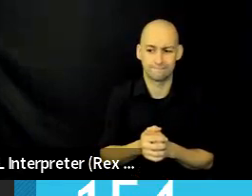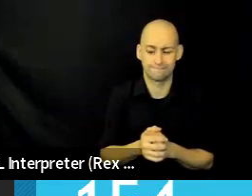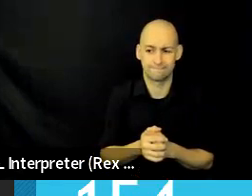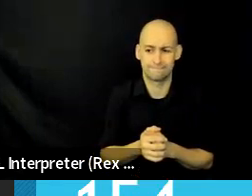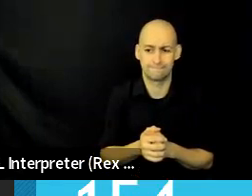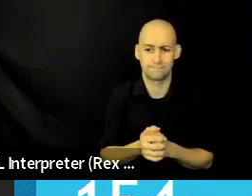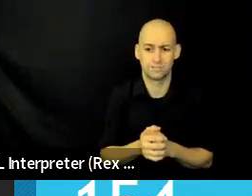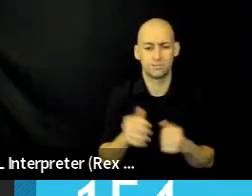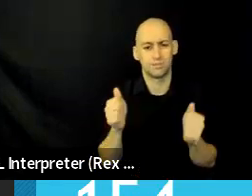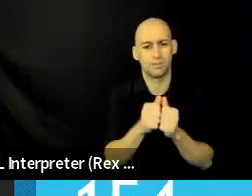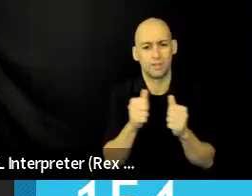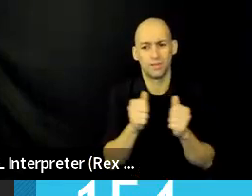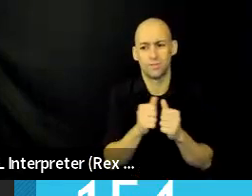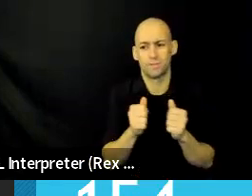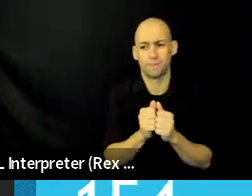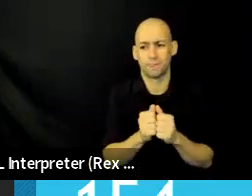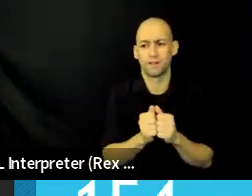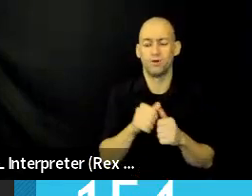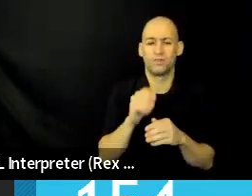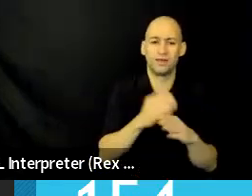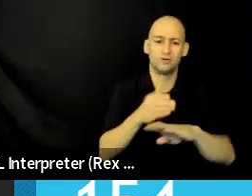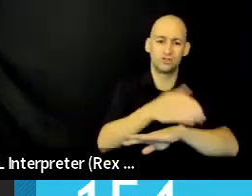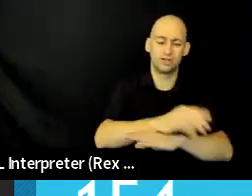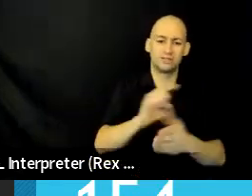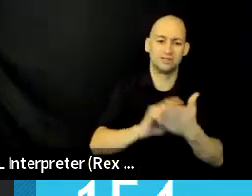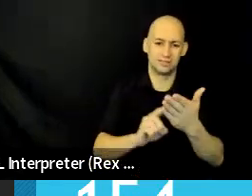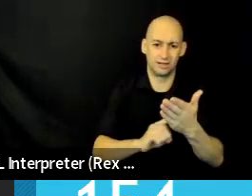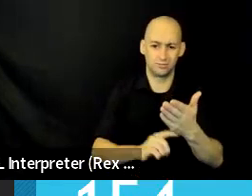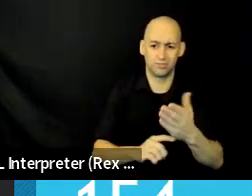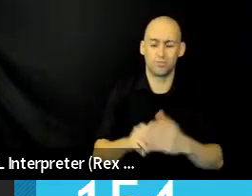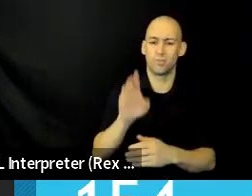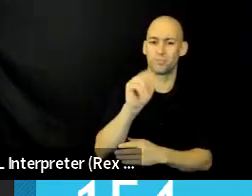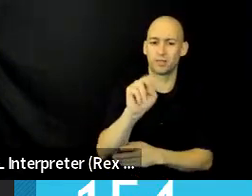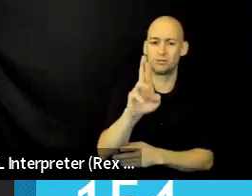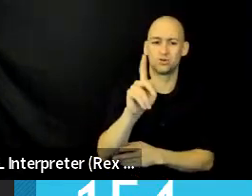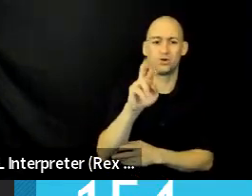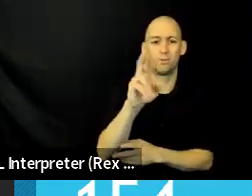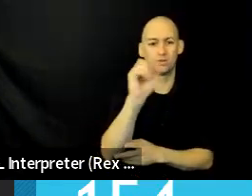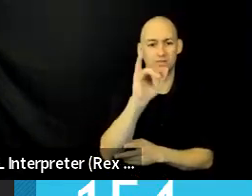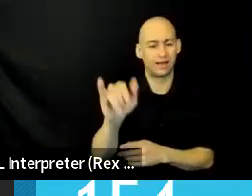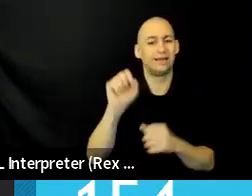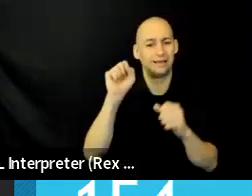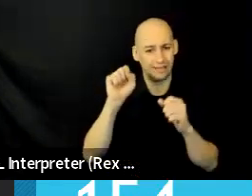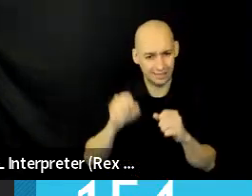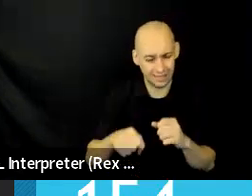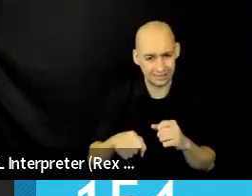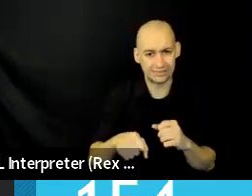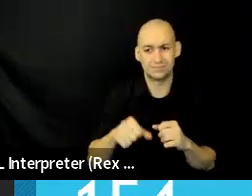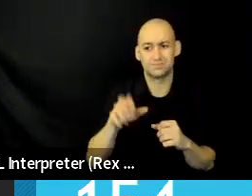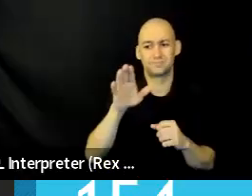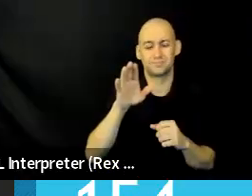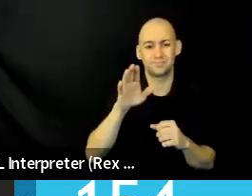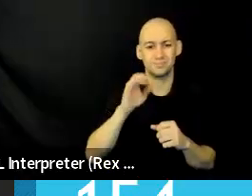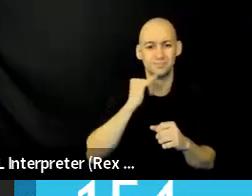As far as the interchange design, Mr. Perzati, yes, it is a conceptual design. He didn't